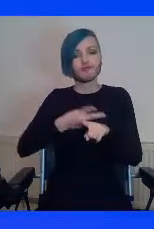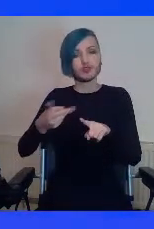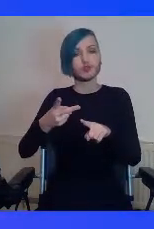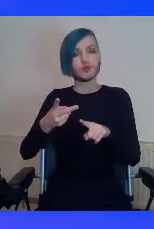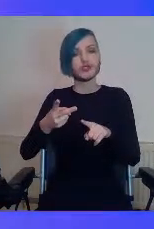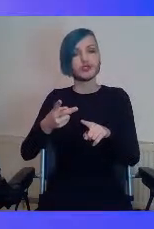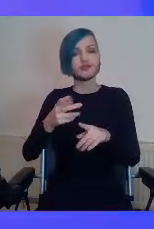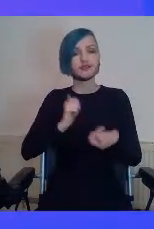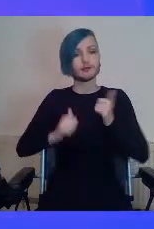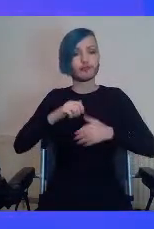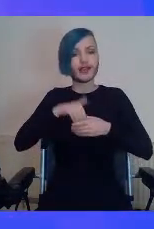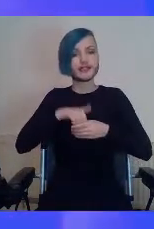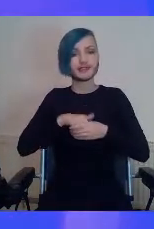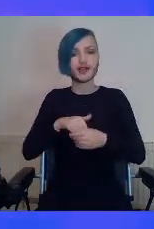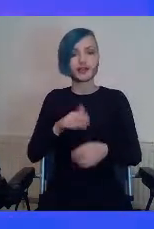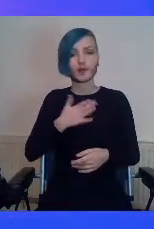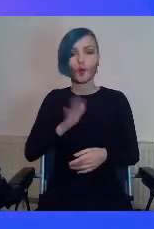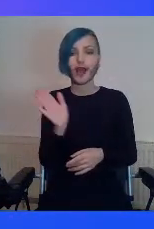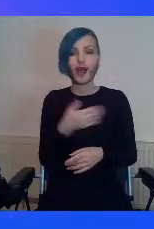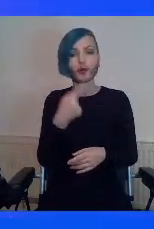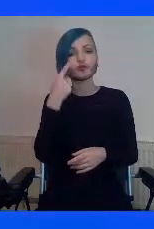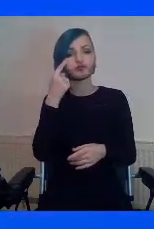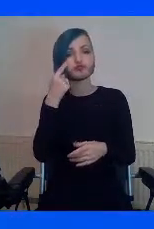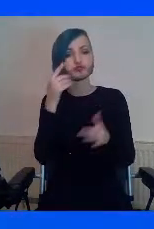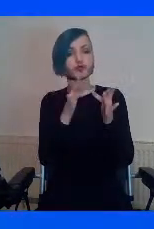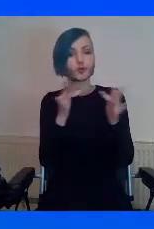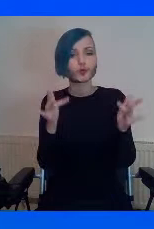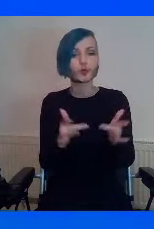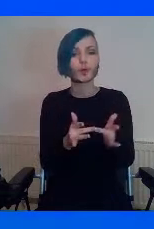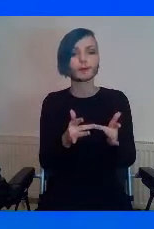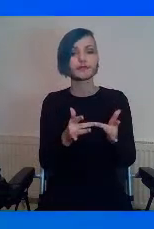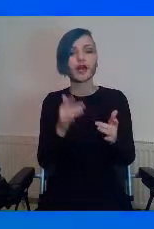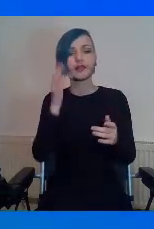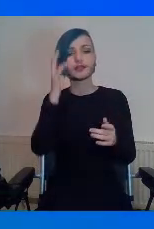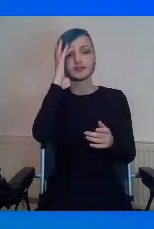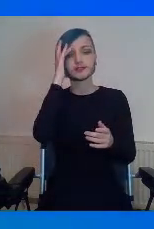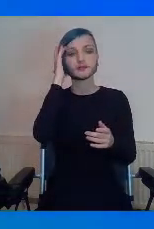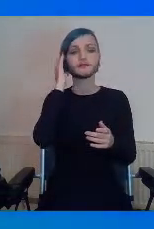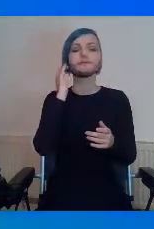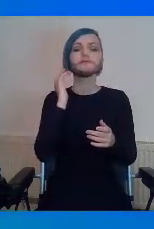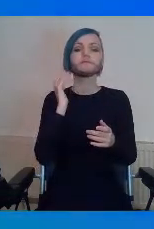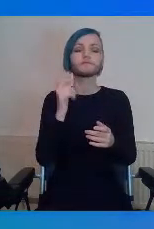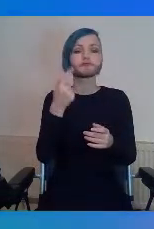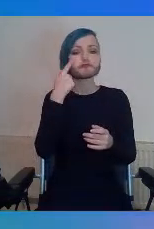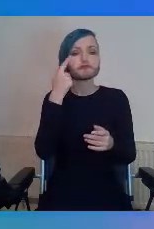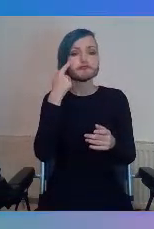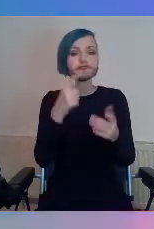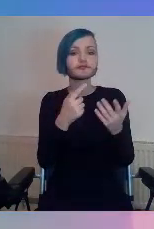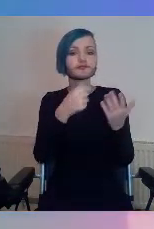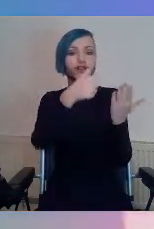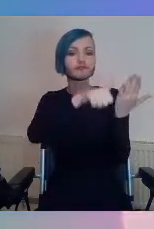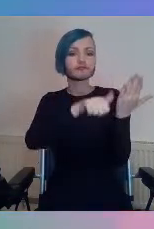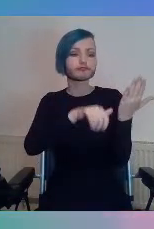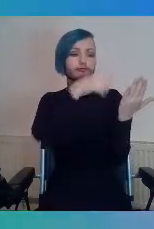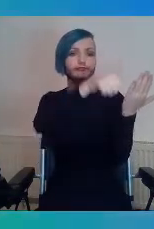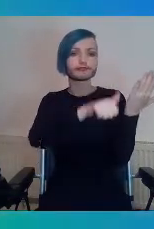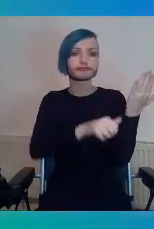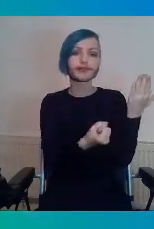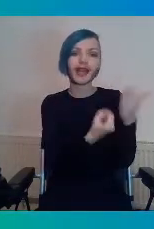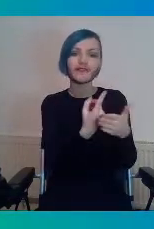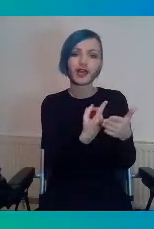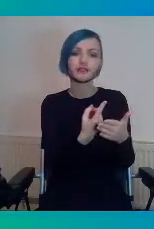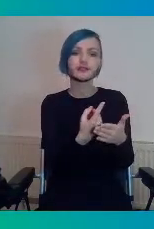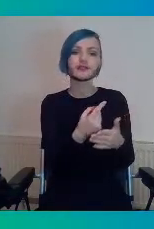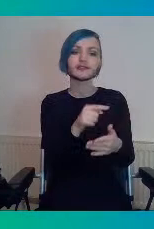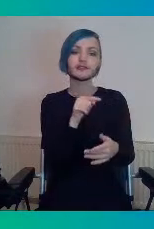everybody here to go on our website to make sure that they are seeing all the other programs that are happening, because this serves as our